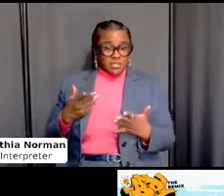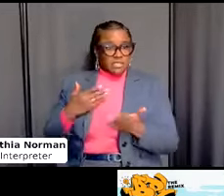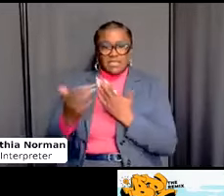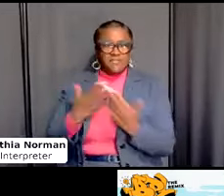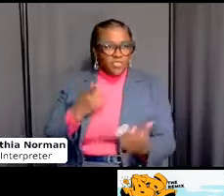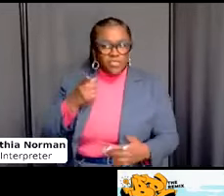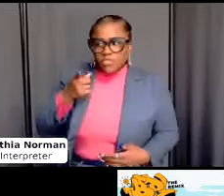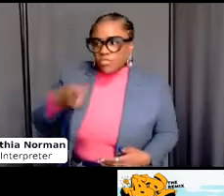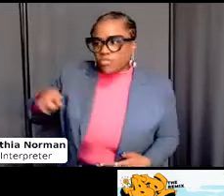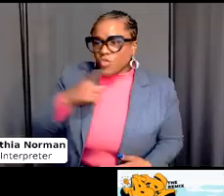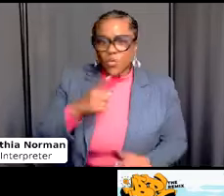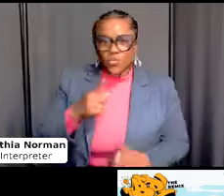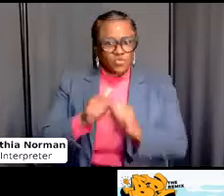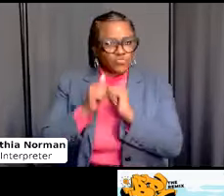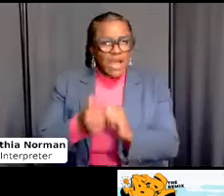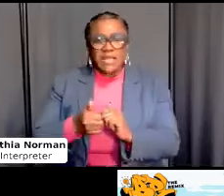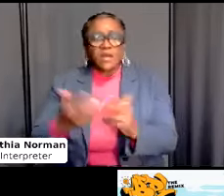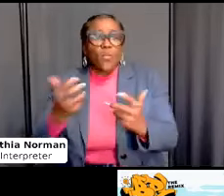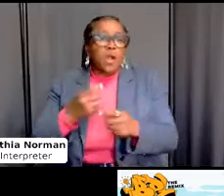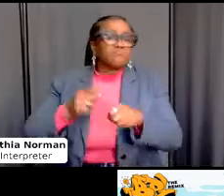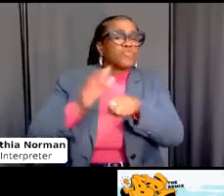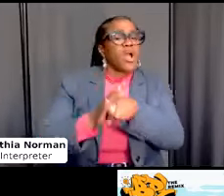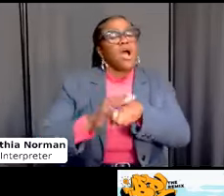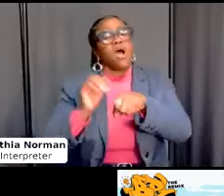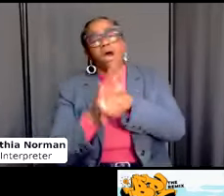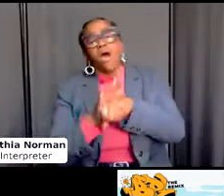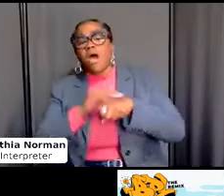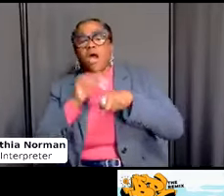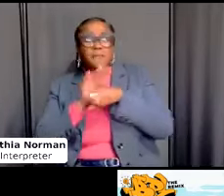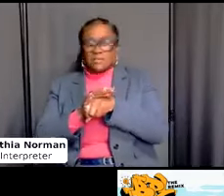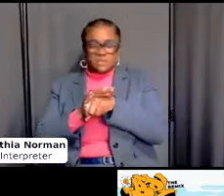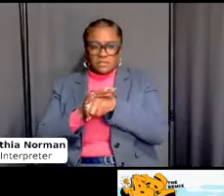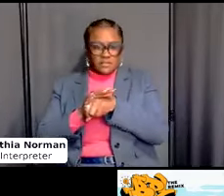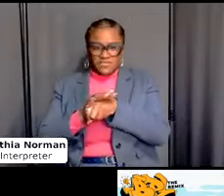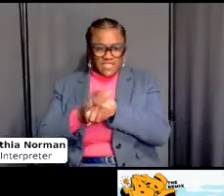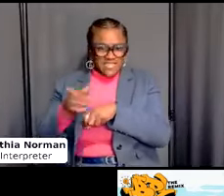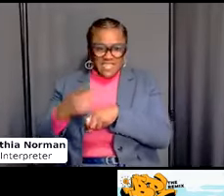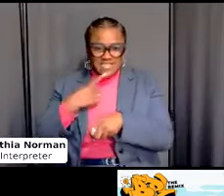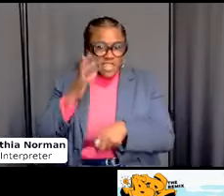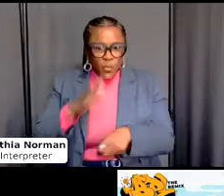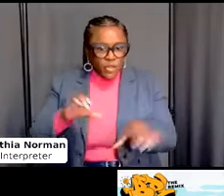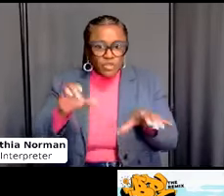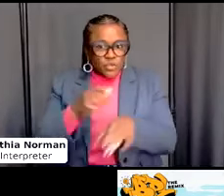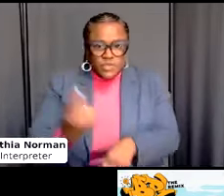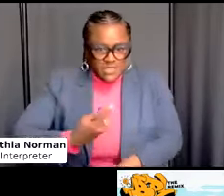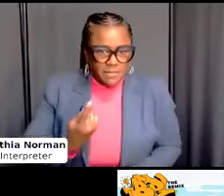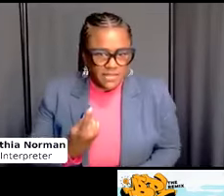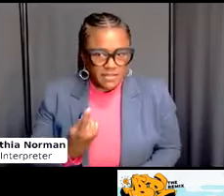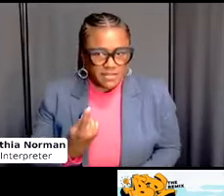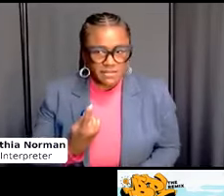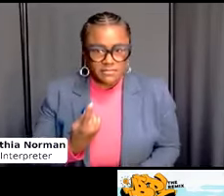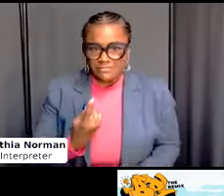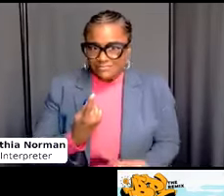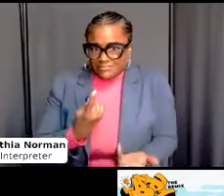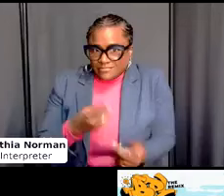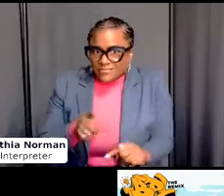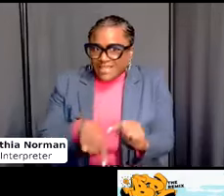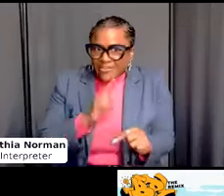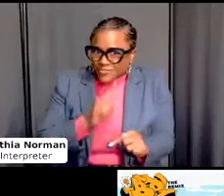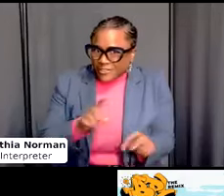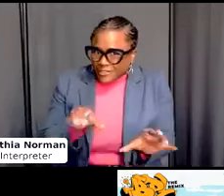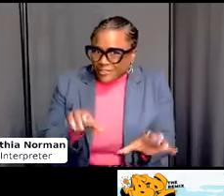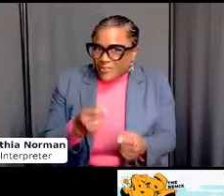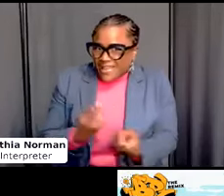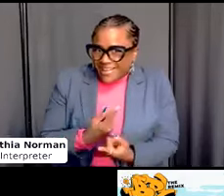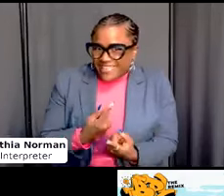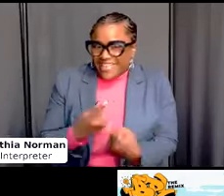they're running on these promises, are run on the fact that they're going to do something about this. We can't really do anything